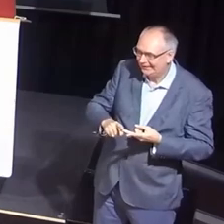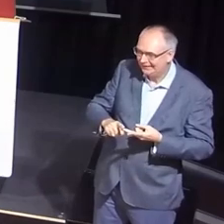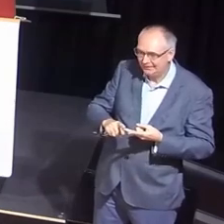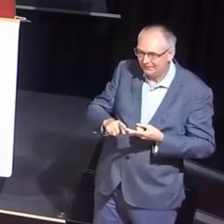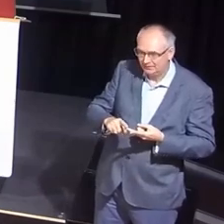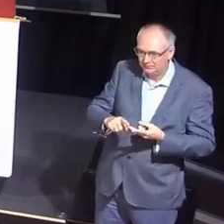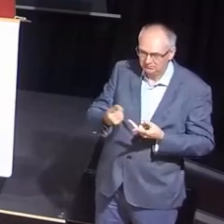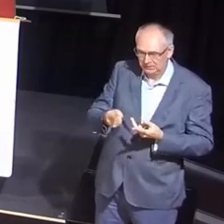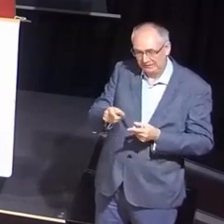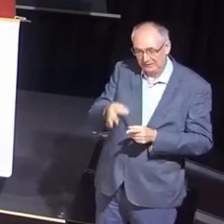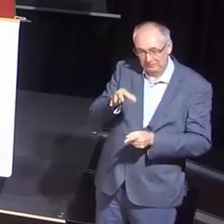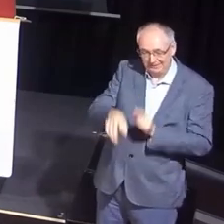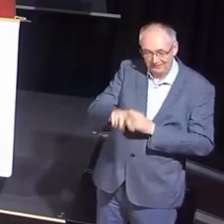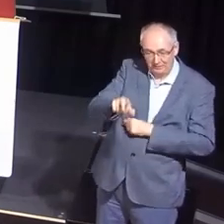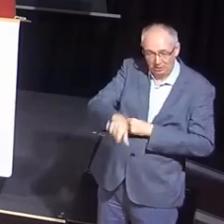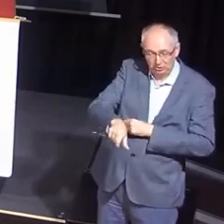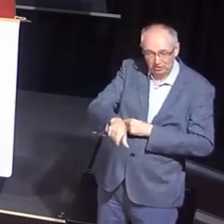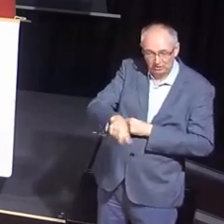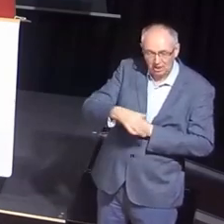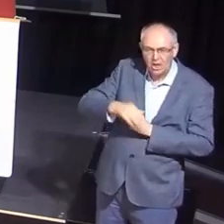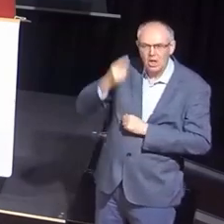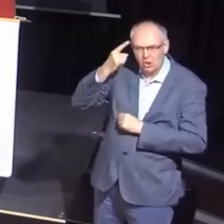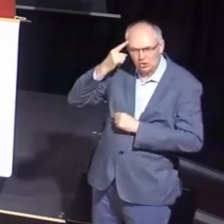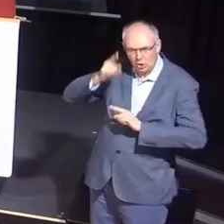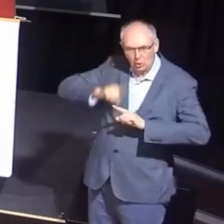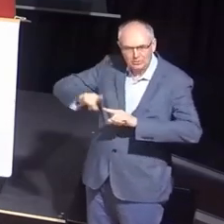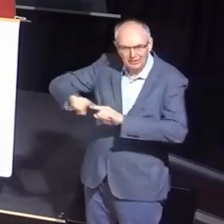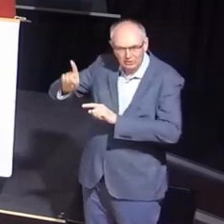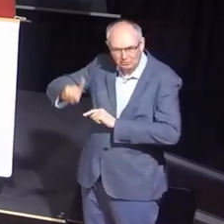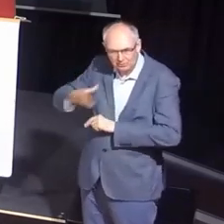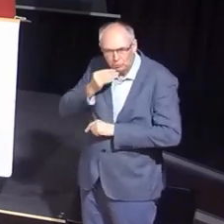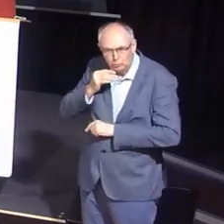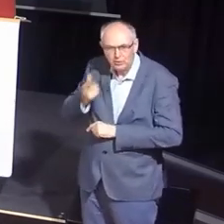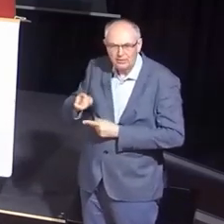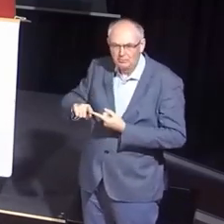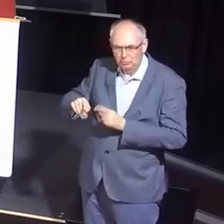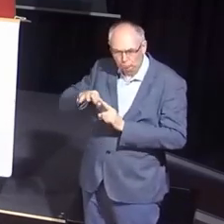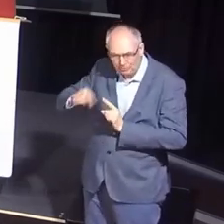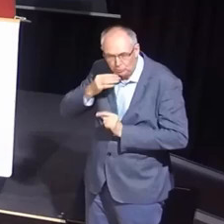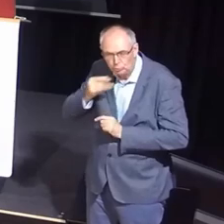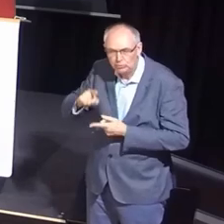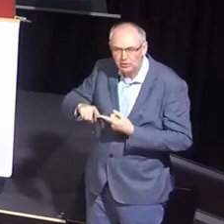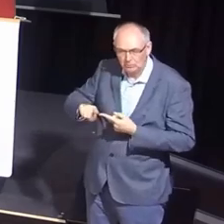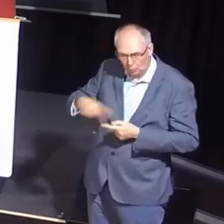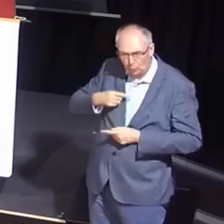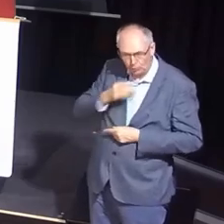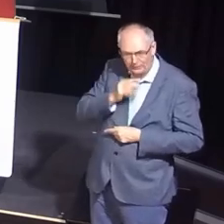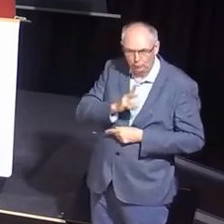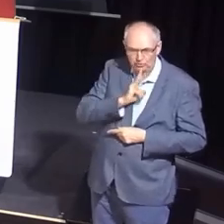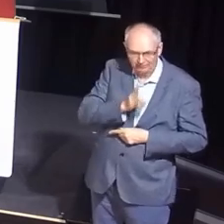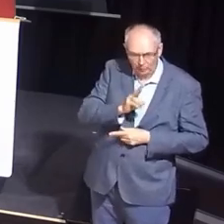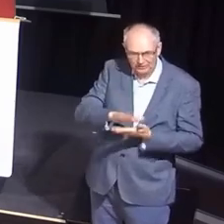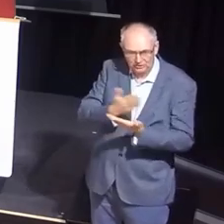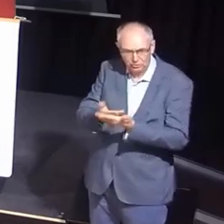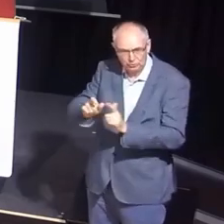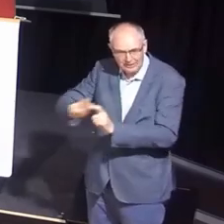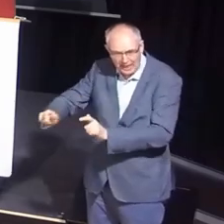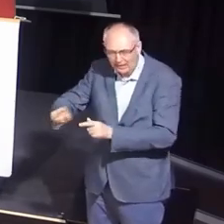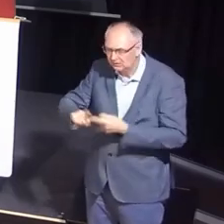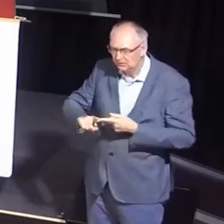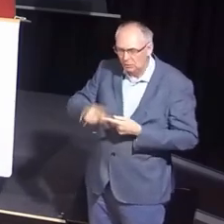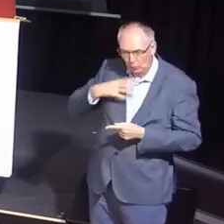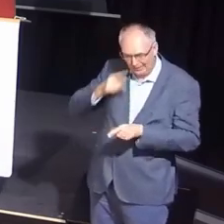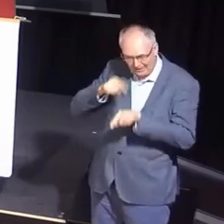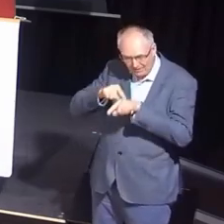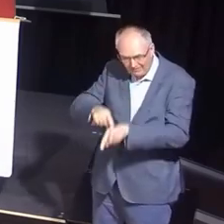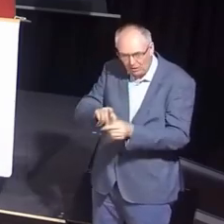user, neurodiverse people use. We're screen reader users. We are people who use voice to text. We are the people who need controller mapping as